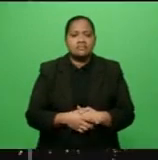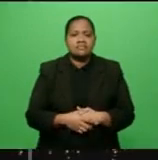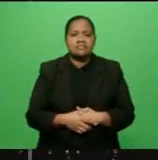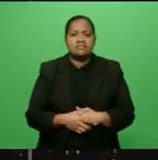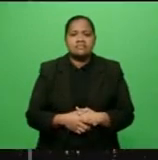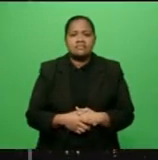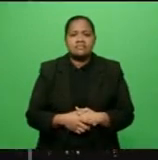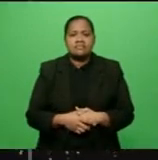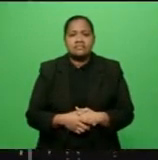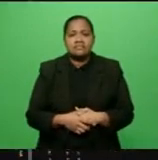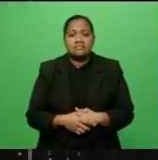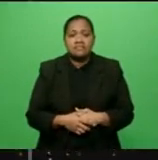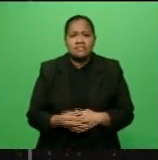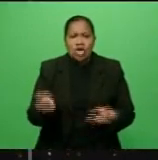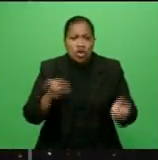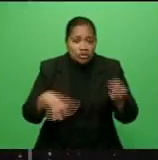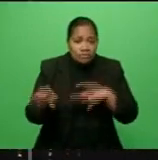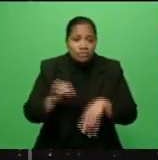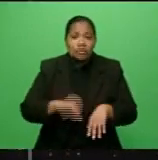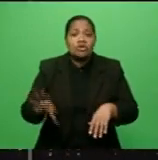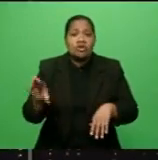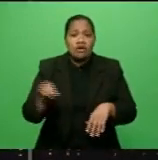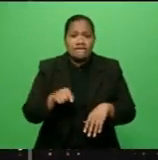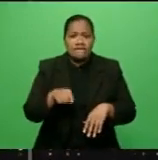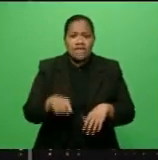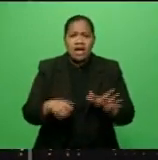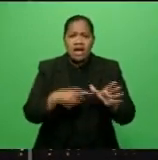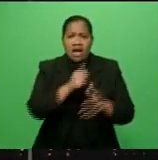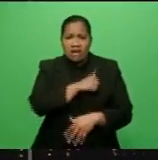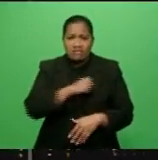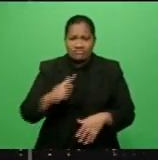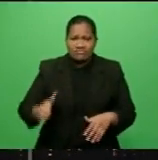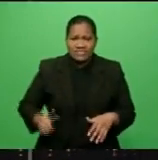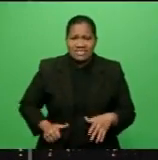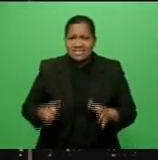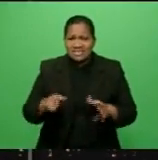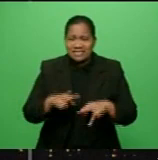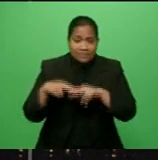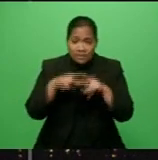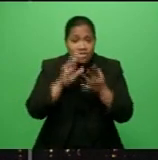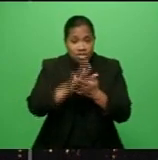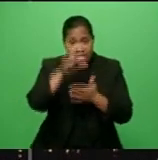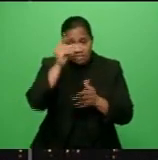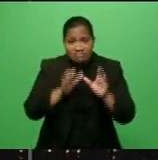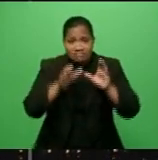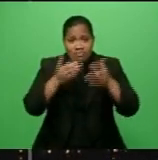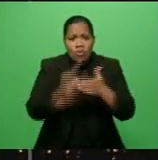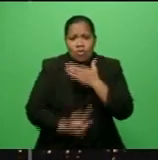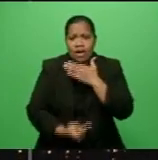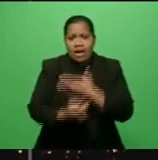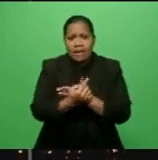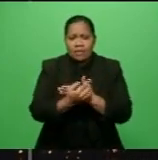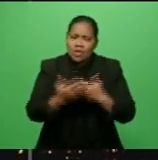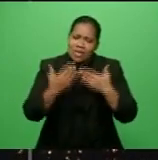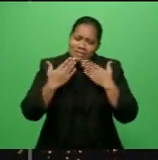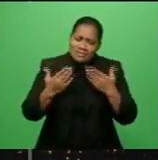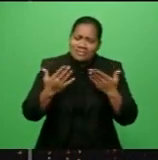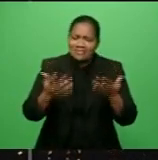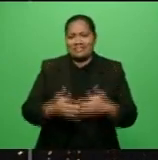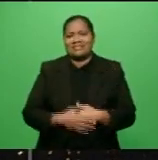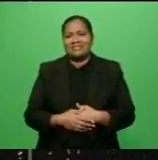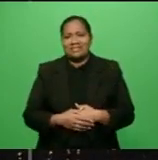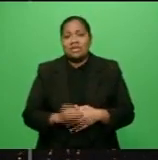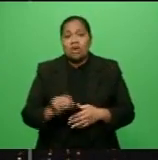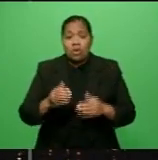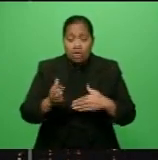News. The contribution of the Arya Sabha of Fiji in the education sector has been highly commended. While opening the